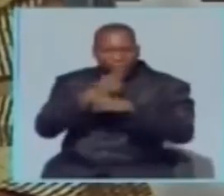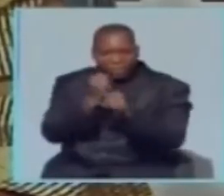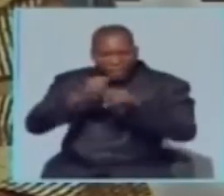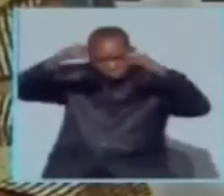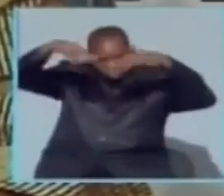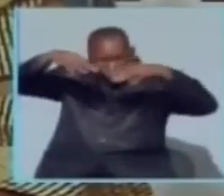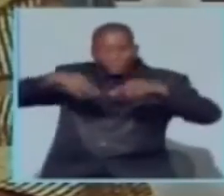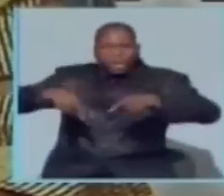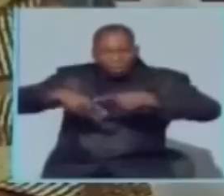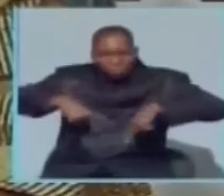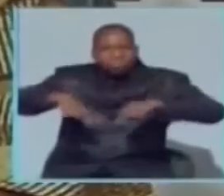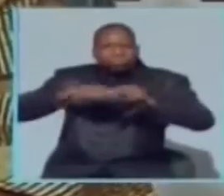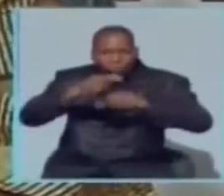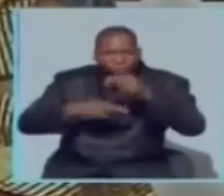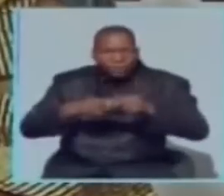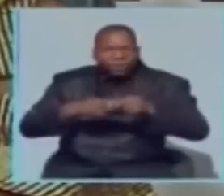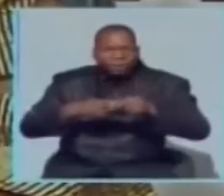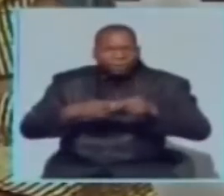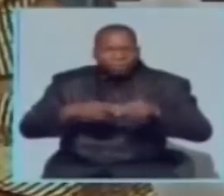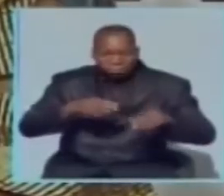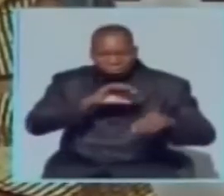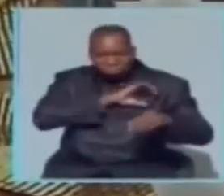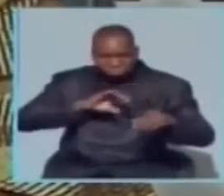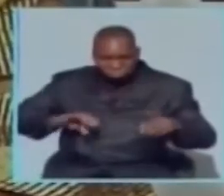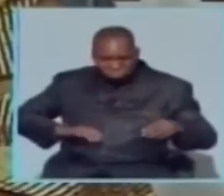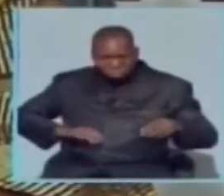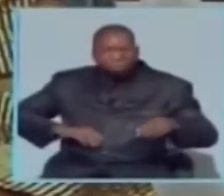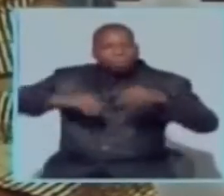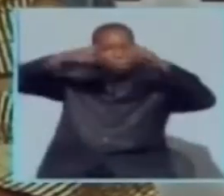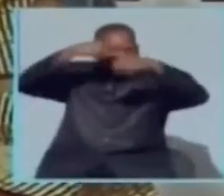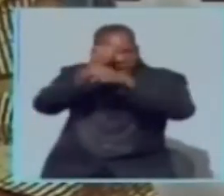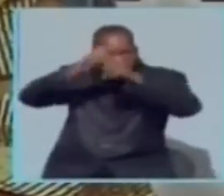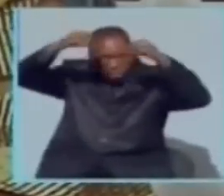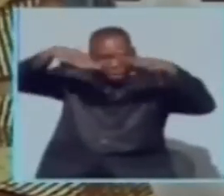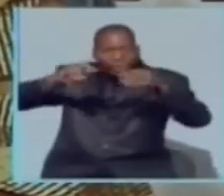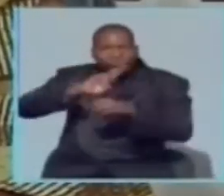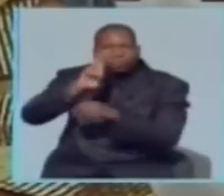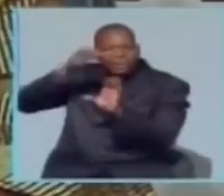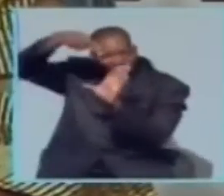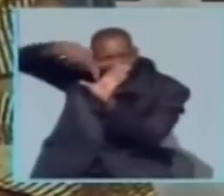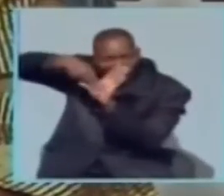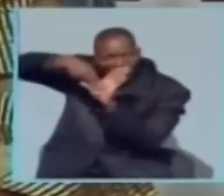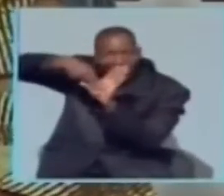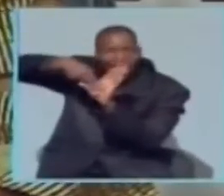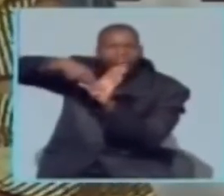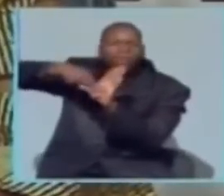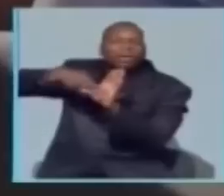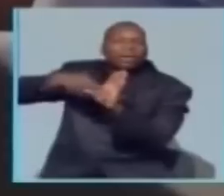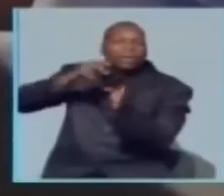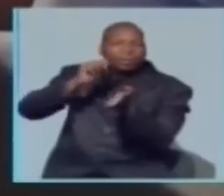that a number of power plants, fuel-powered plants, diesel-powered plants, some of them, I believe,